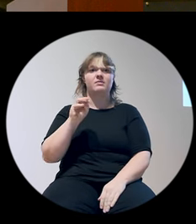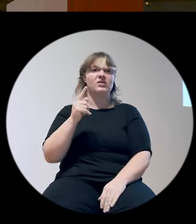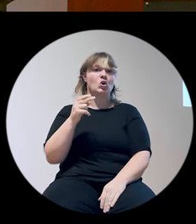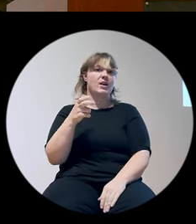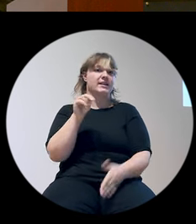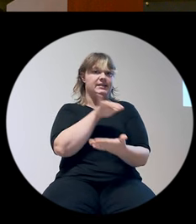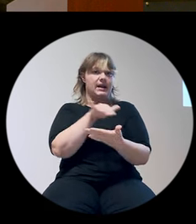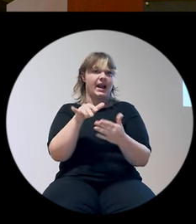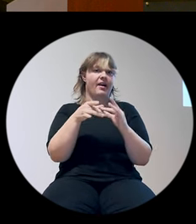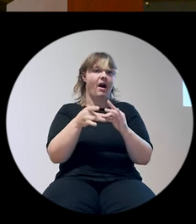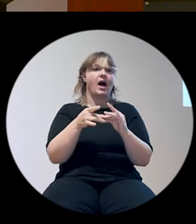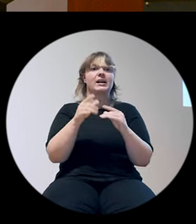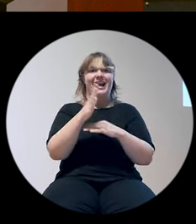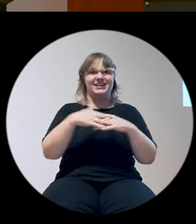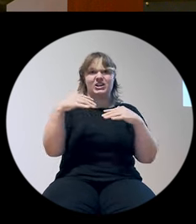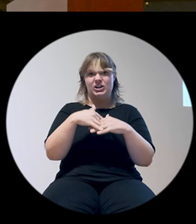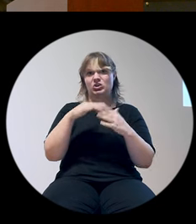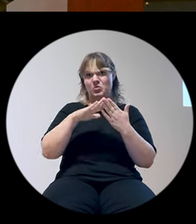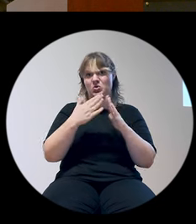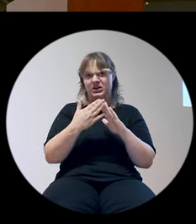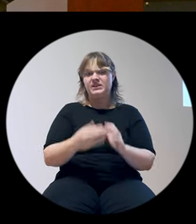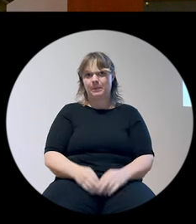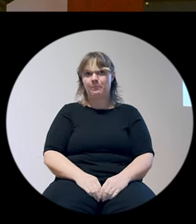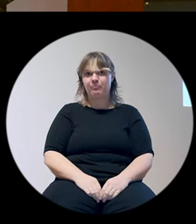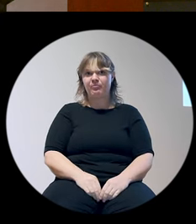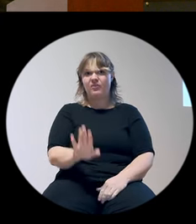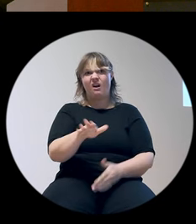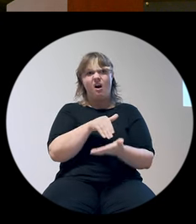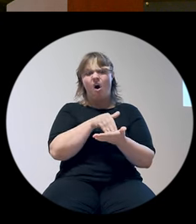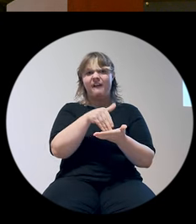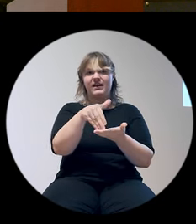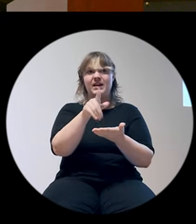study on indigenous Tlingit communities.